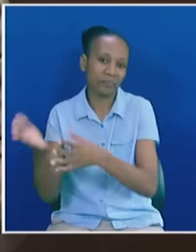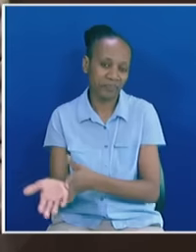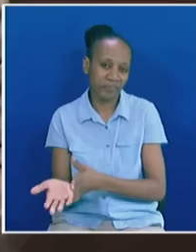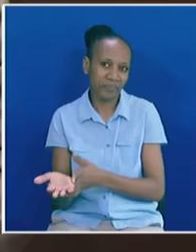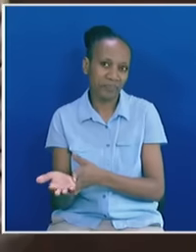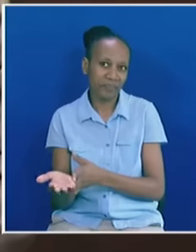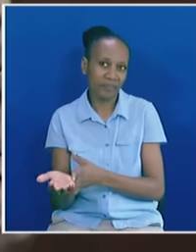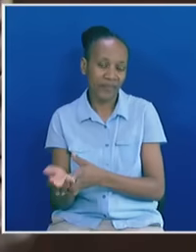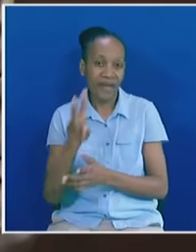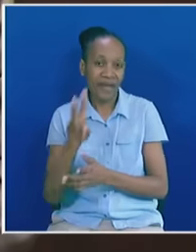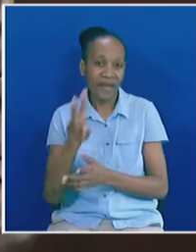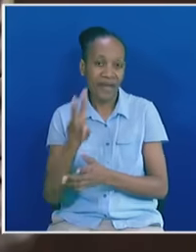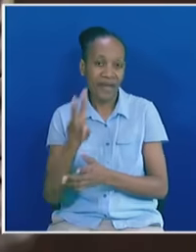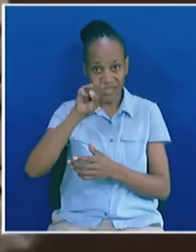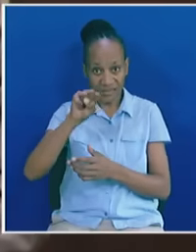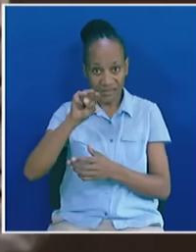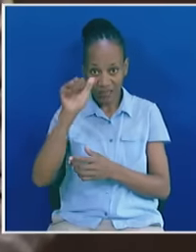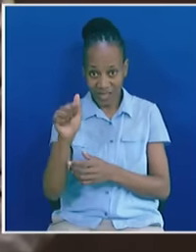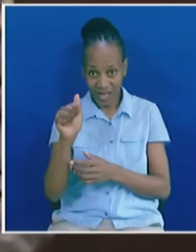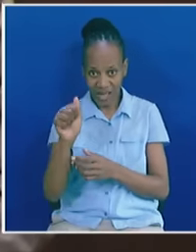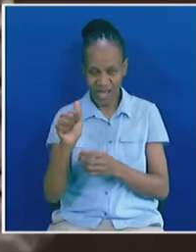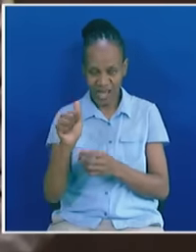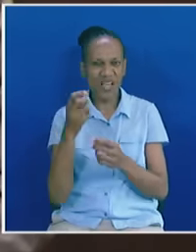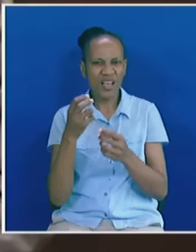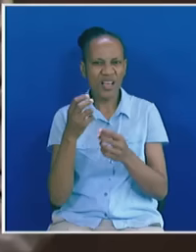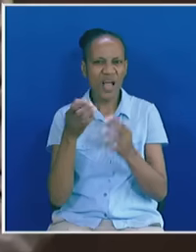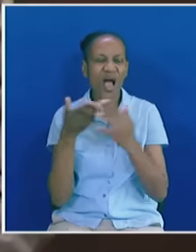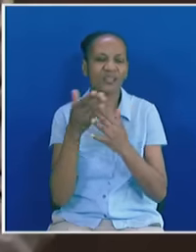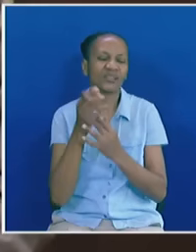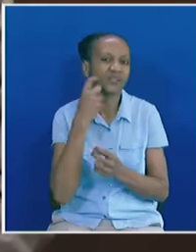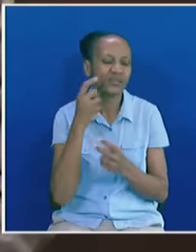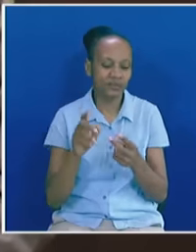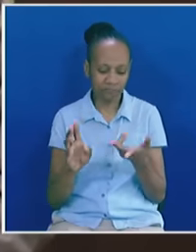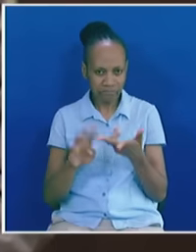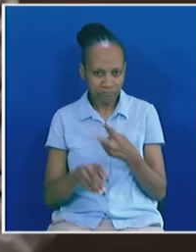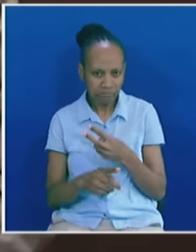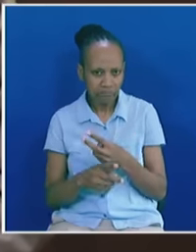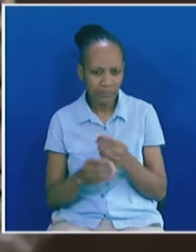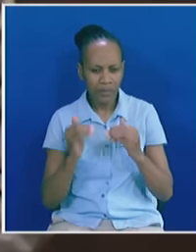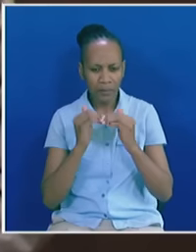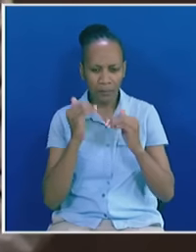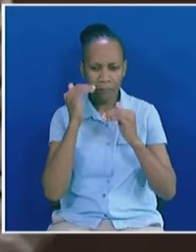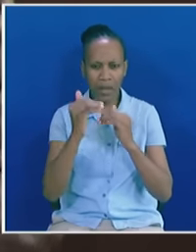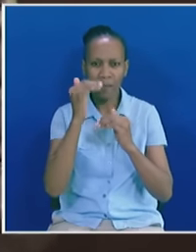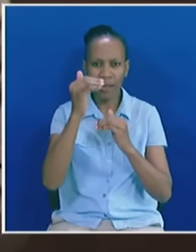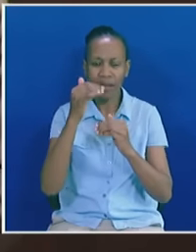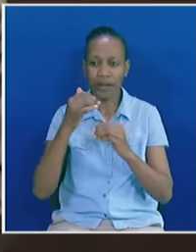relaxed visa requirements, dramatic increase of international